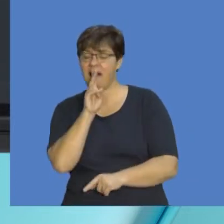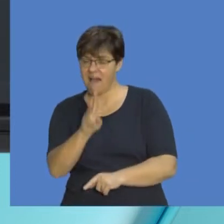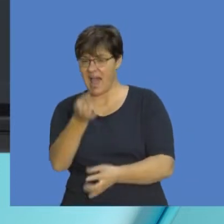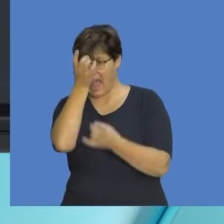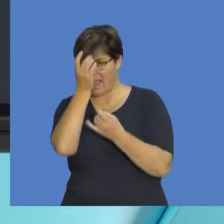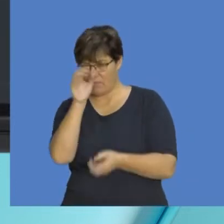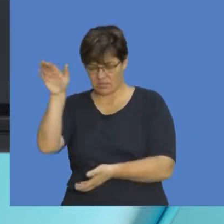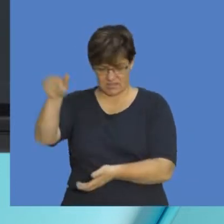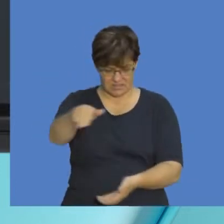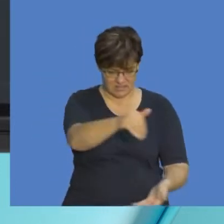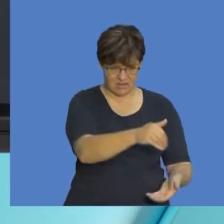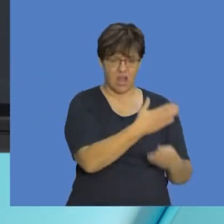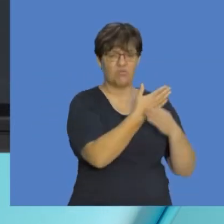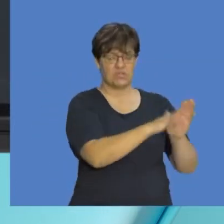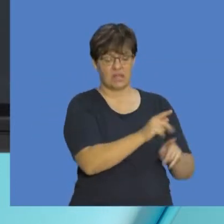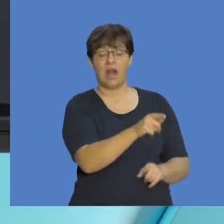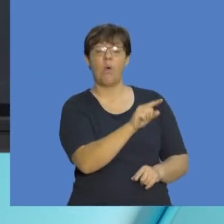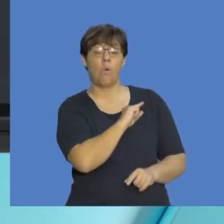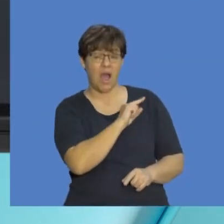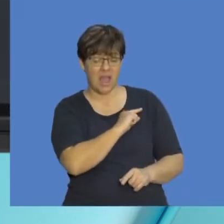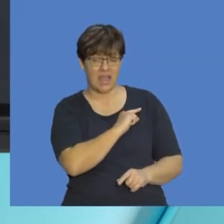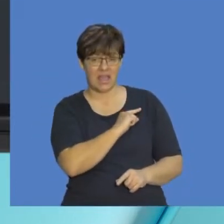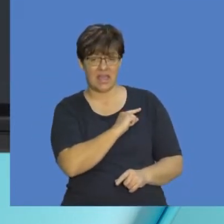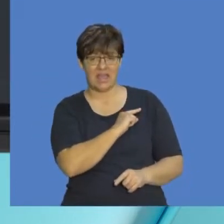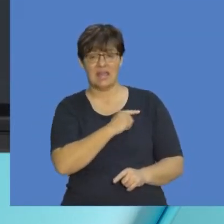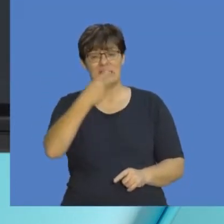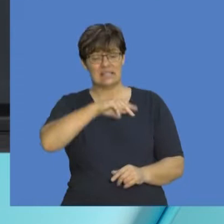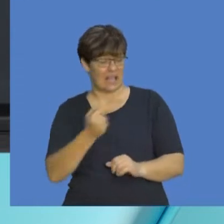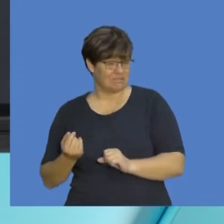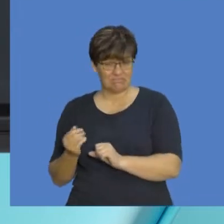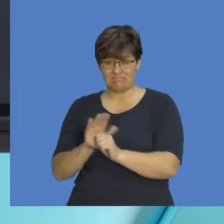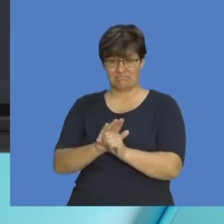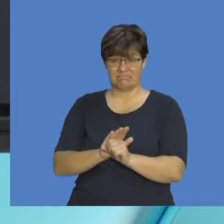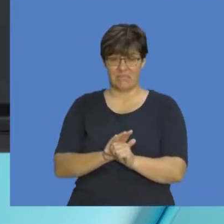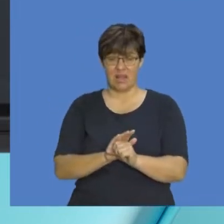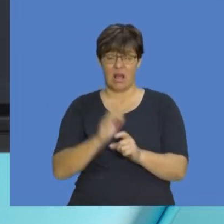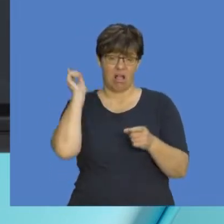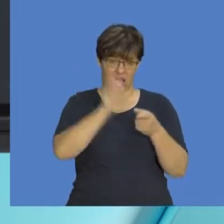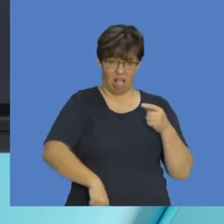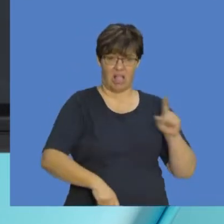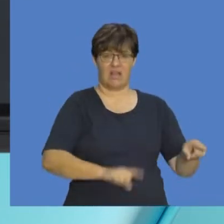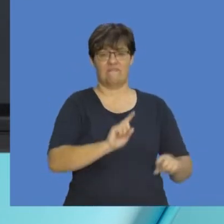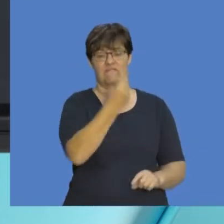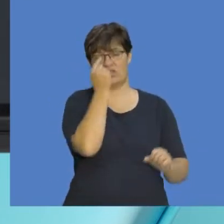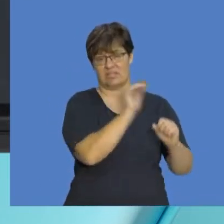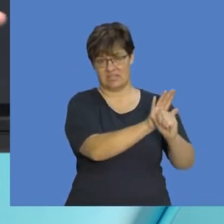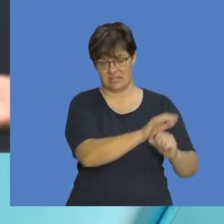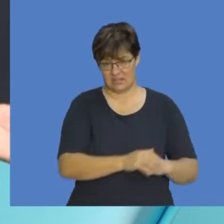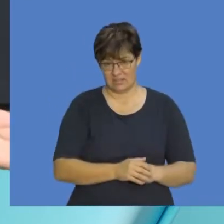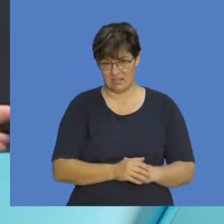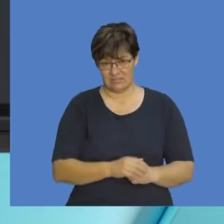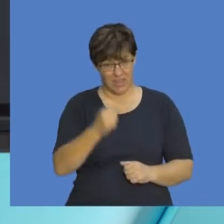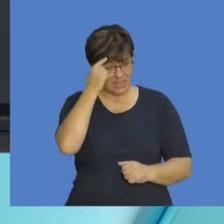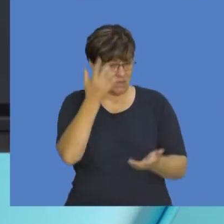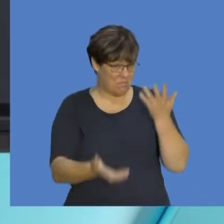data analysis and put all the restriction to avoid that the second wave to be higher than the first wave. Do you think